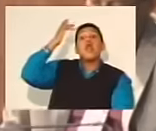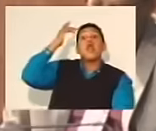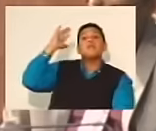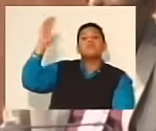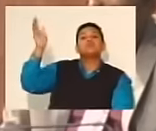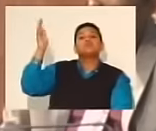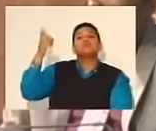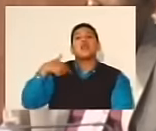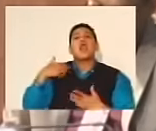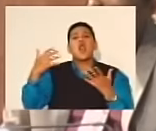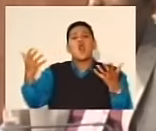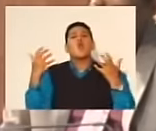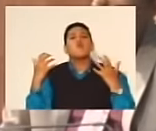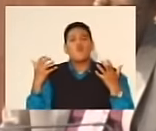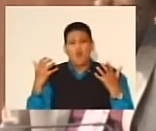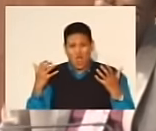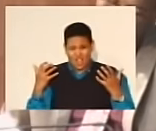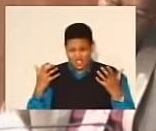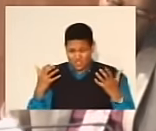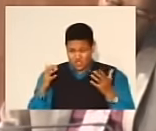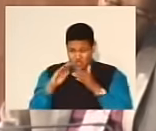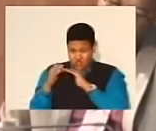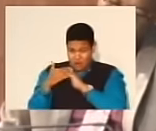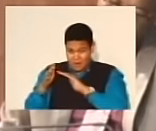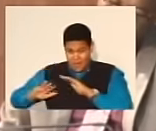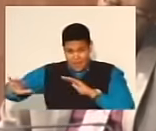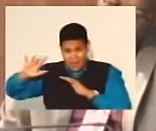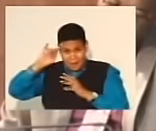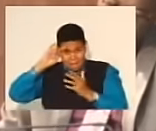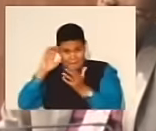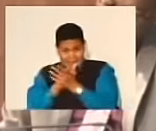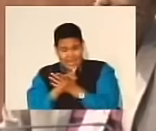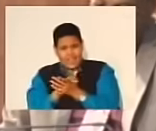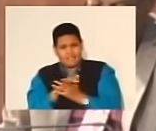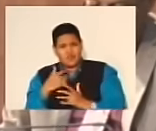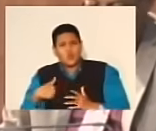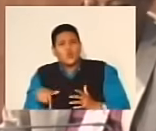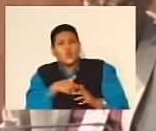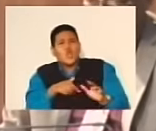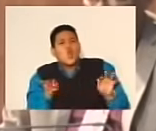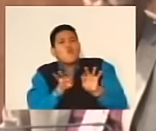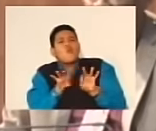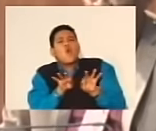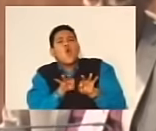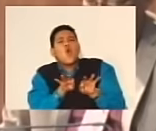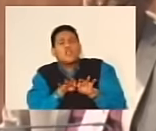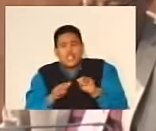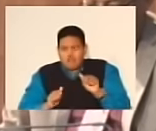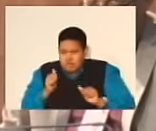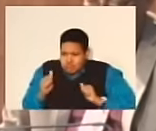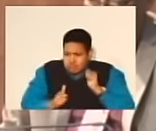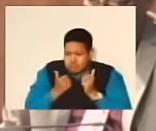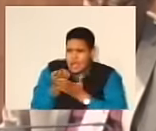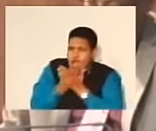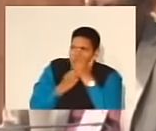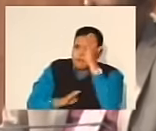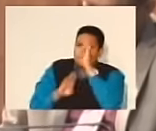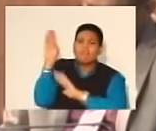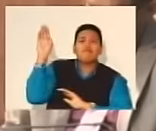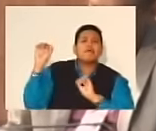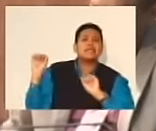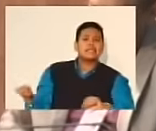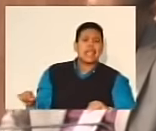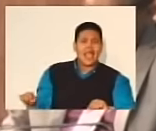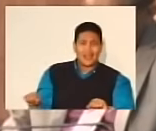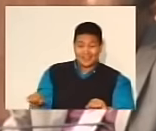I want to move Jamaica to believing that we are worthy of robust economic growth, that we are